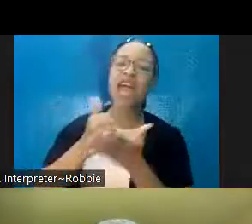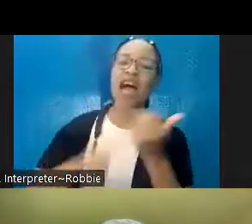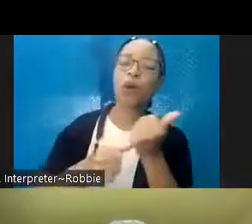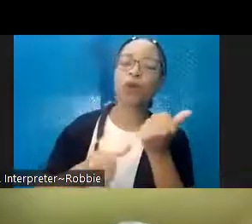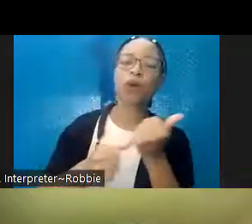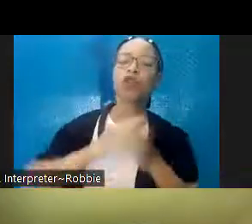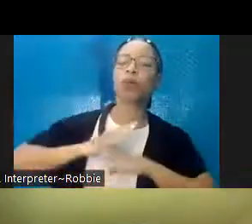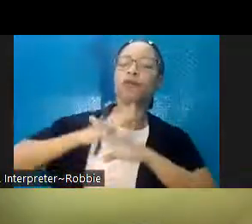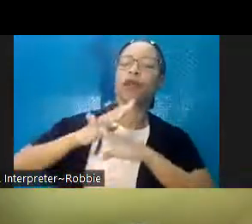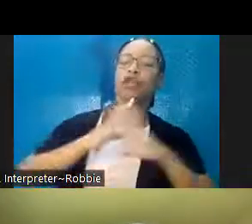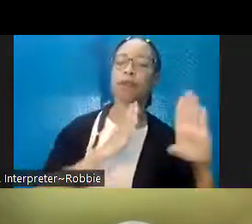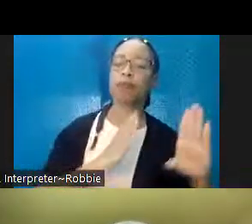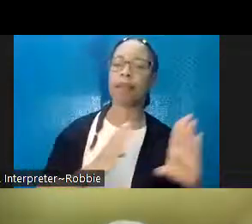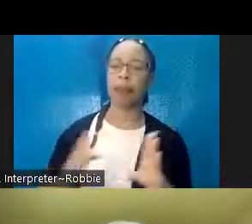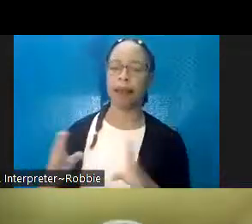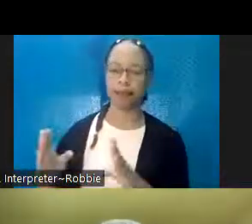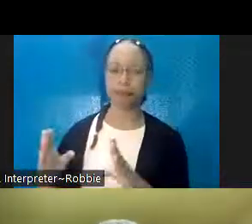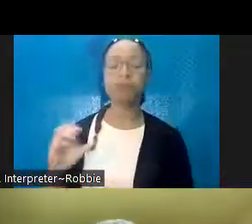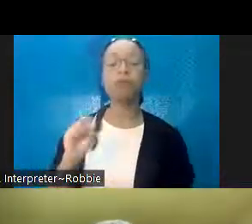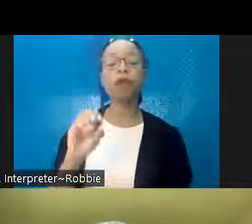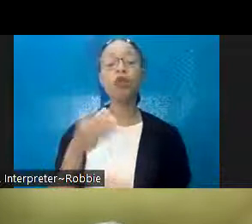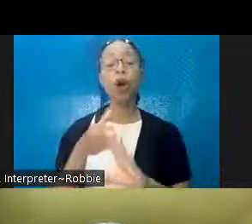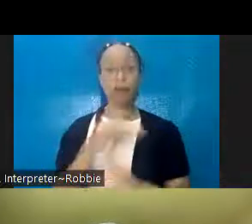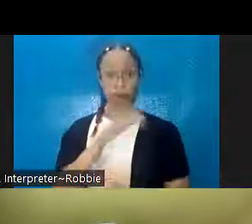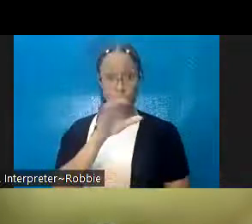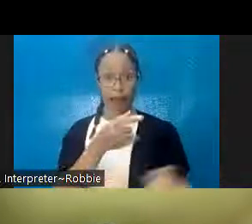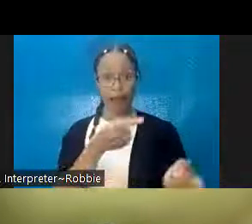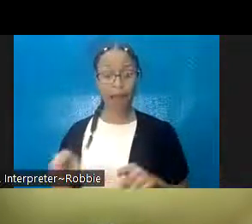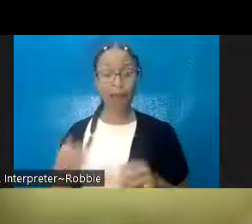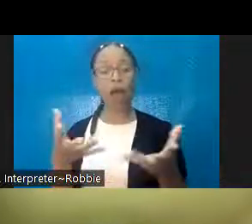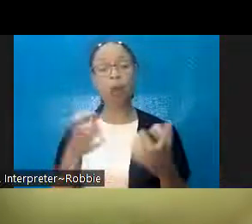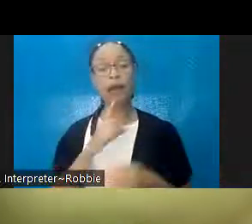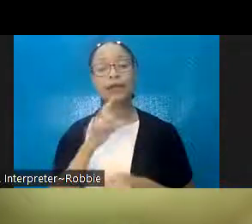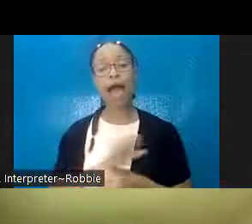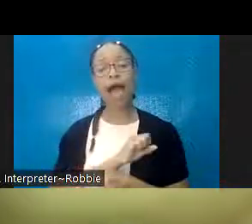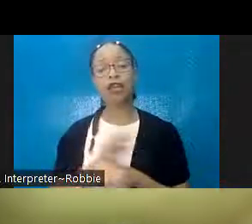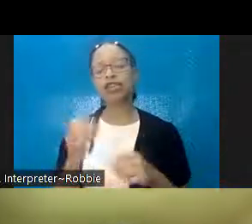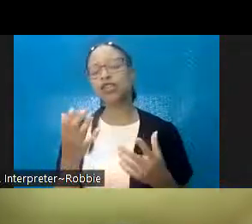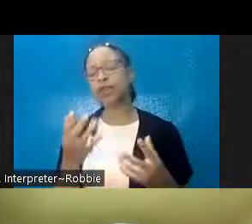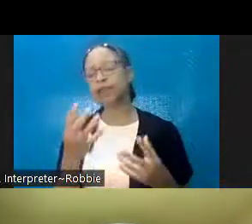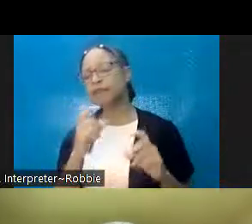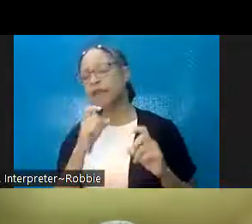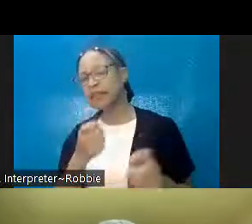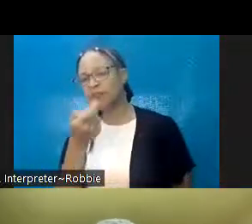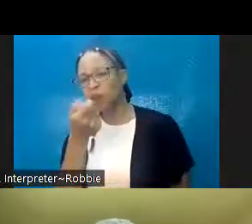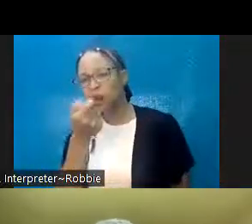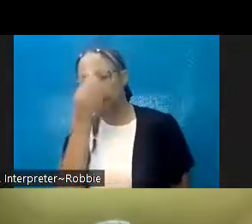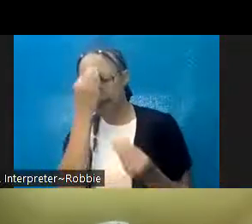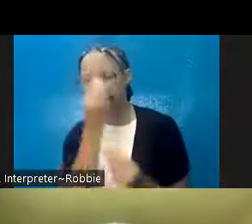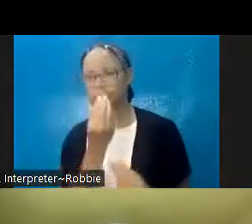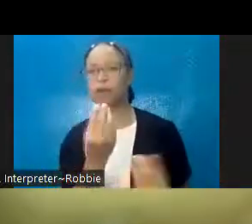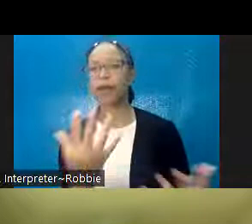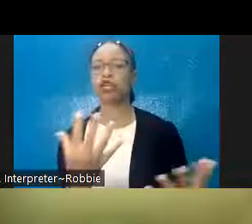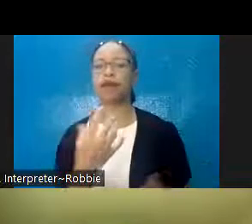prevention planning. So before I did that, I wanted to actually lay a little bit of groundwork and